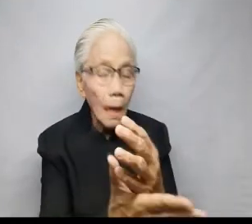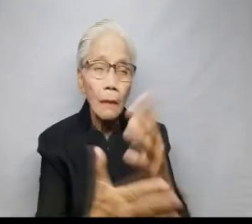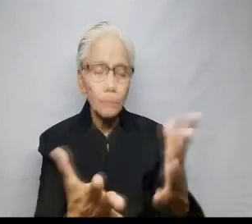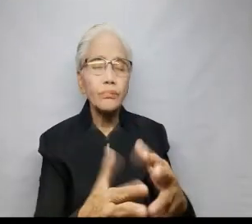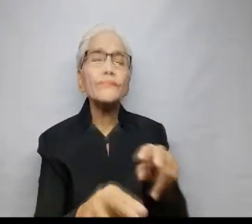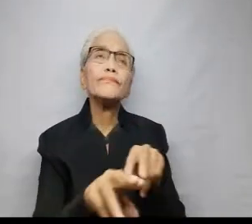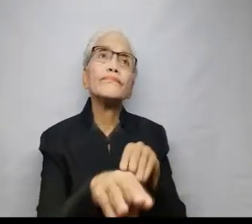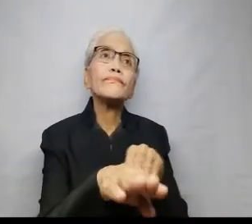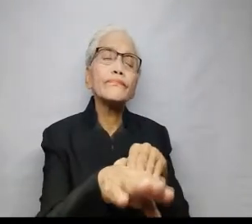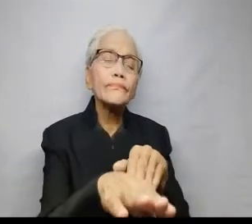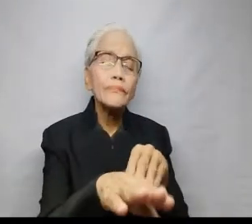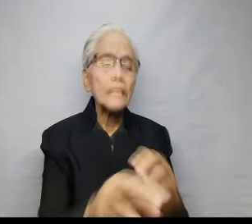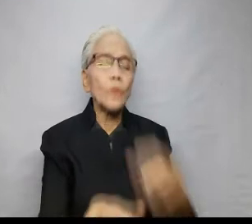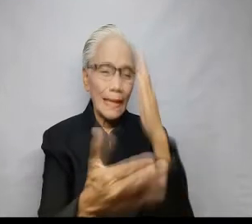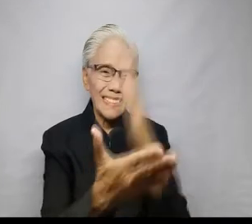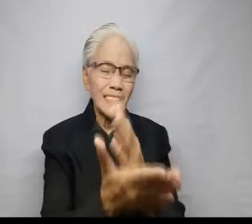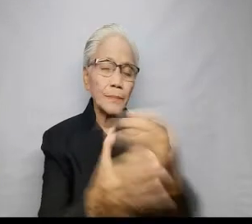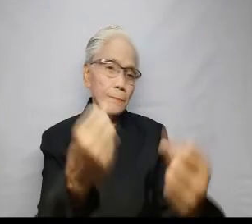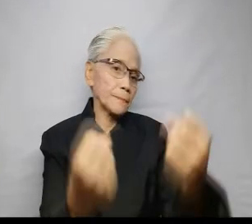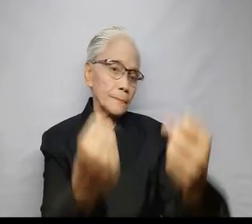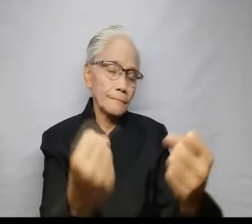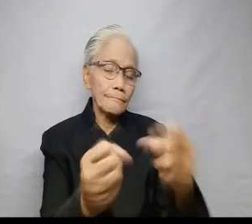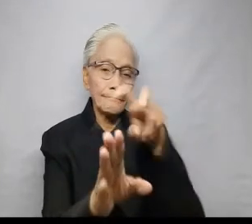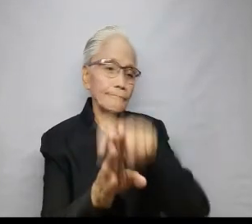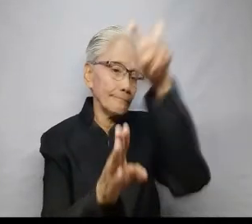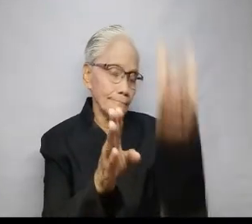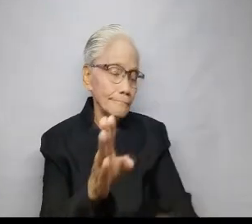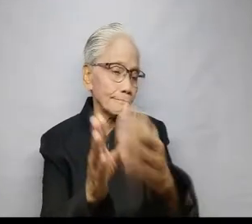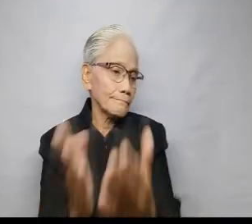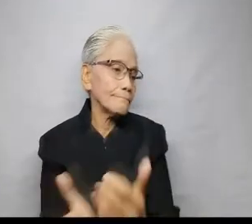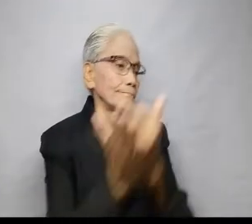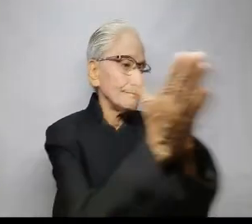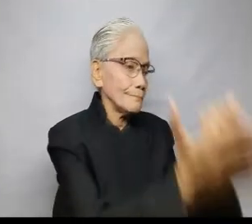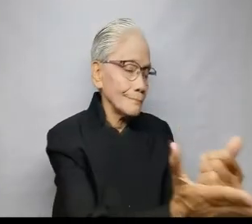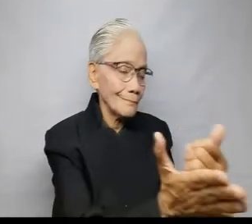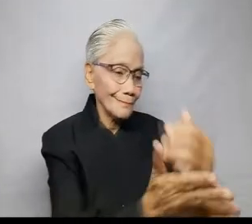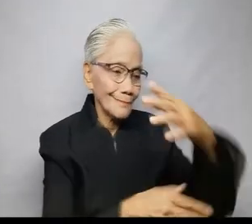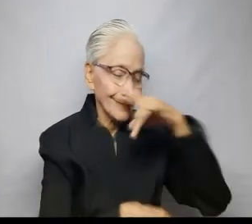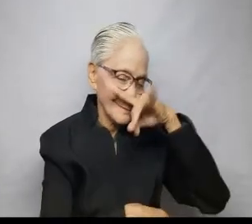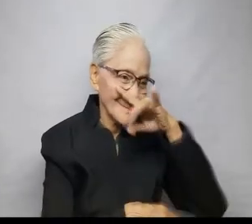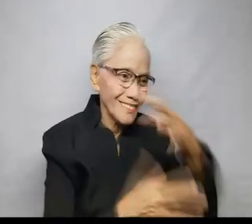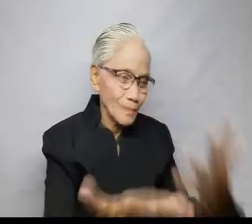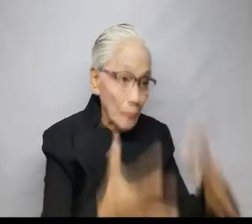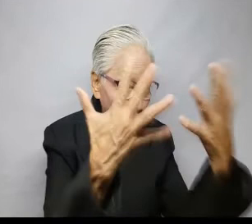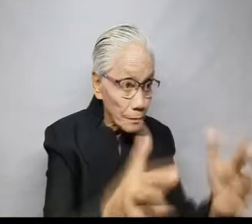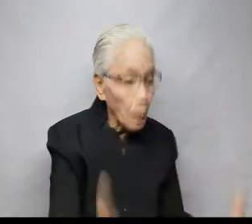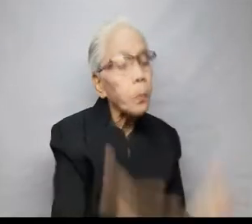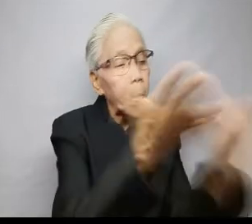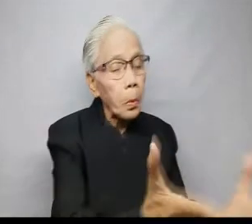full stop just to the left of the kids and their cart, I turned off my car engine, left the car and assisted